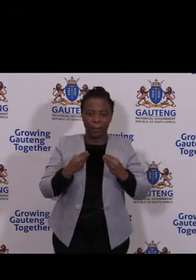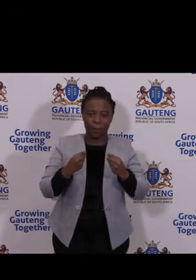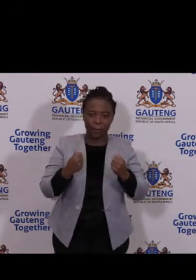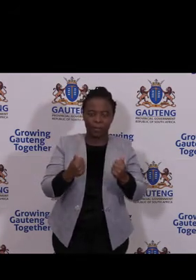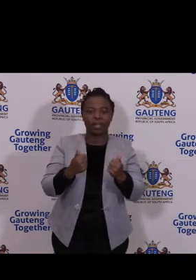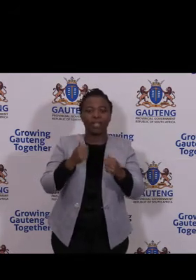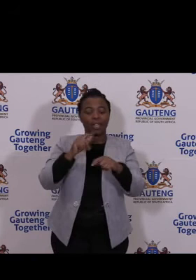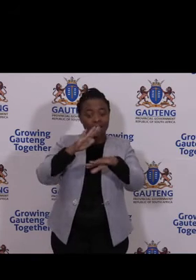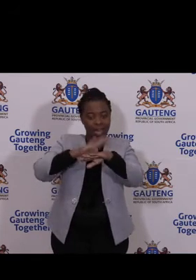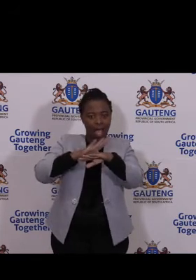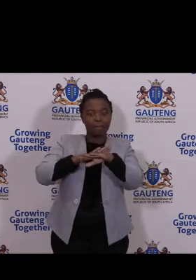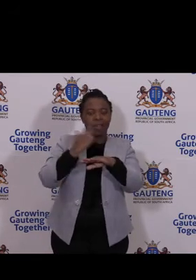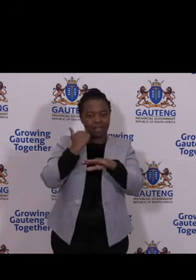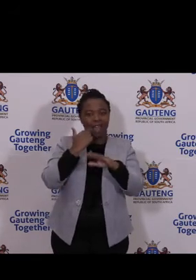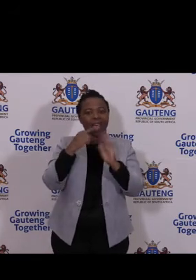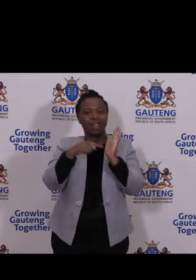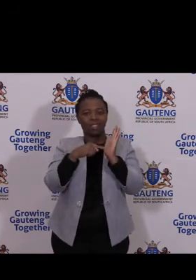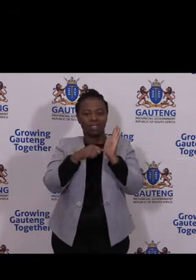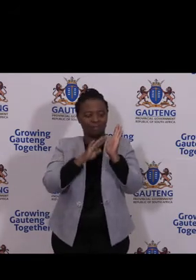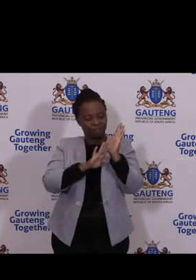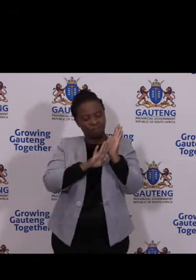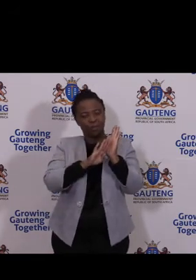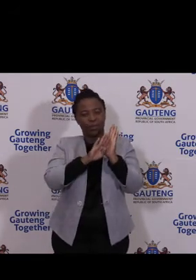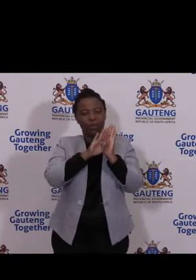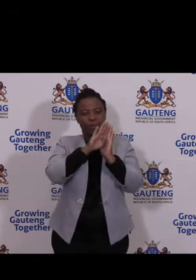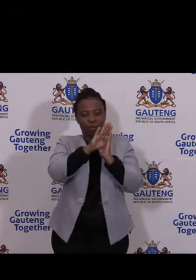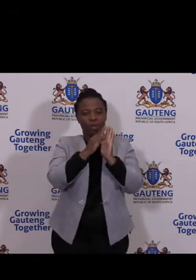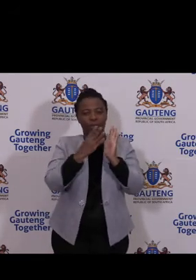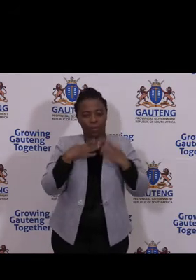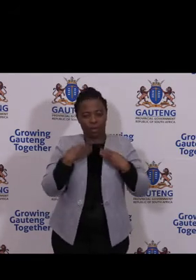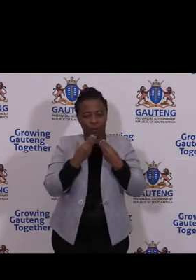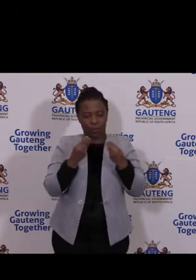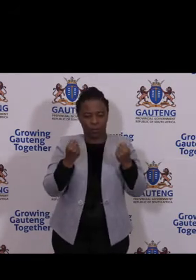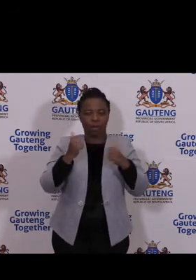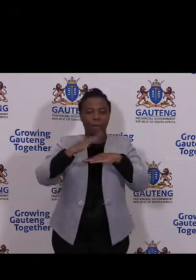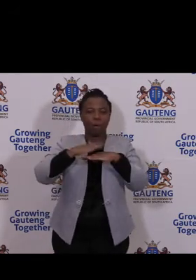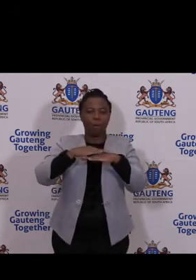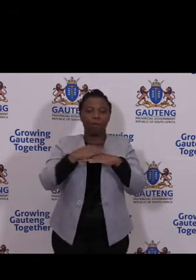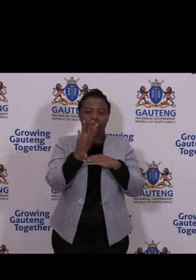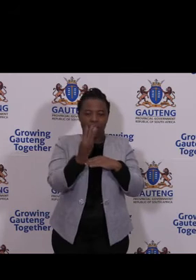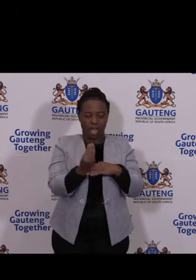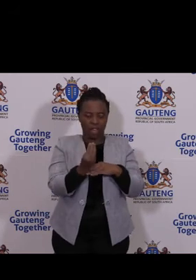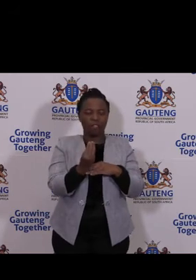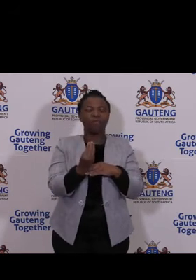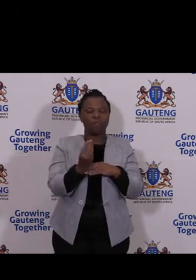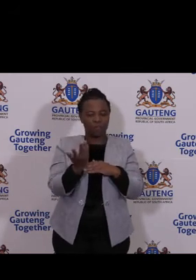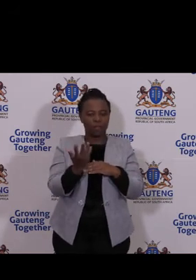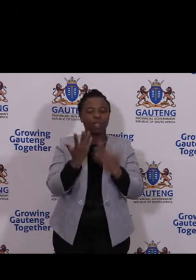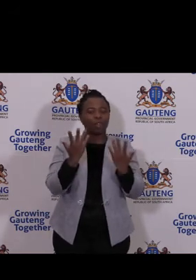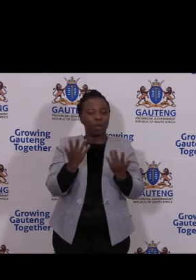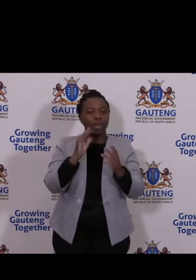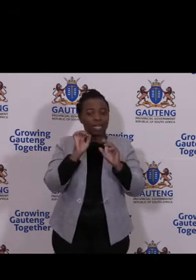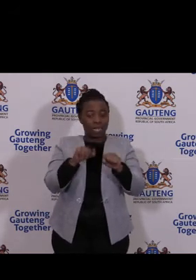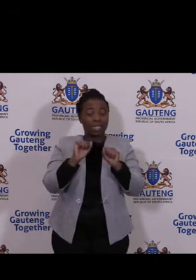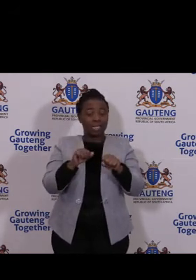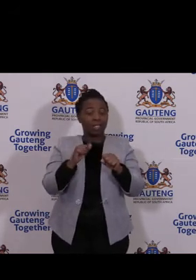coming up quite nicely, as we have indicated before. It has been a very great worry and